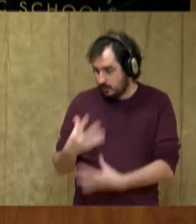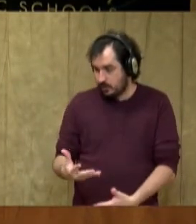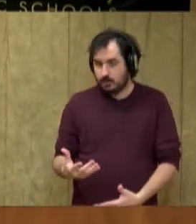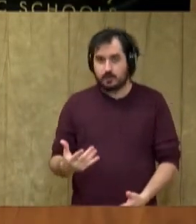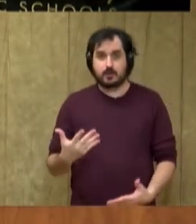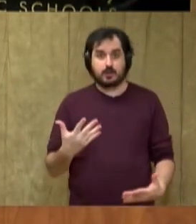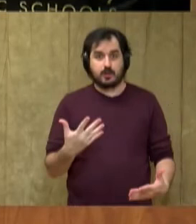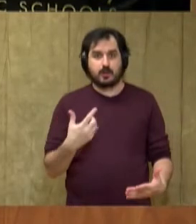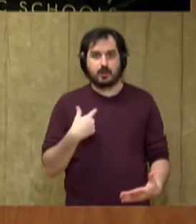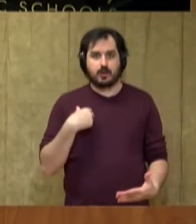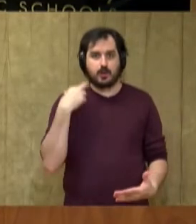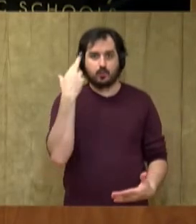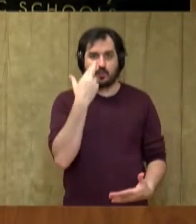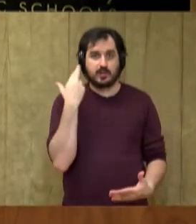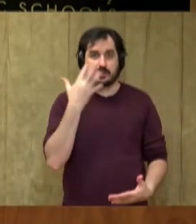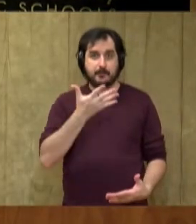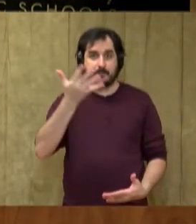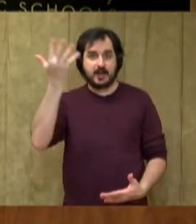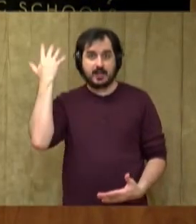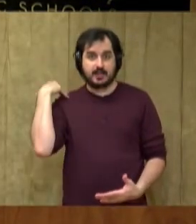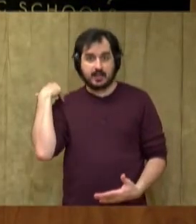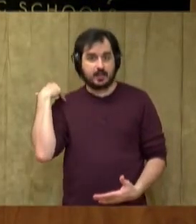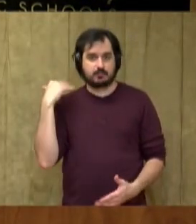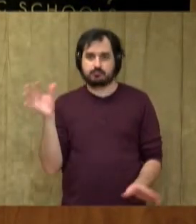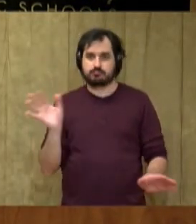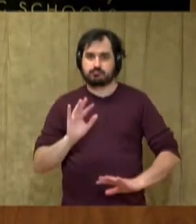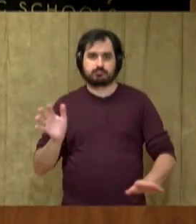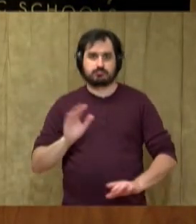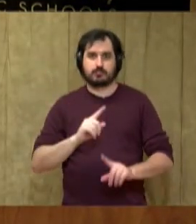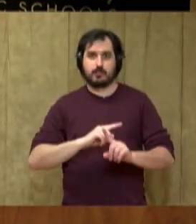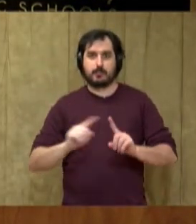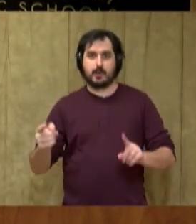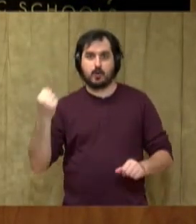begun. Who's the narrator of that story?